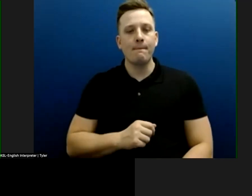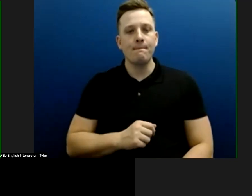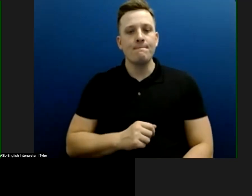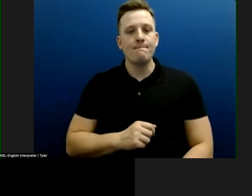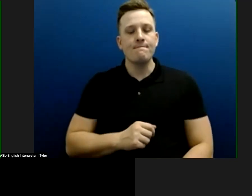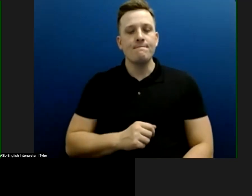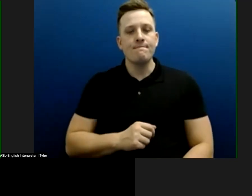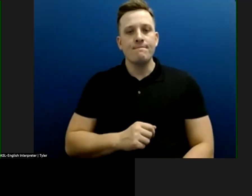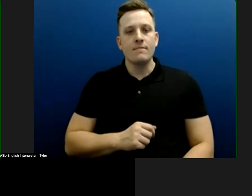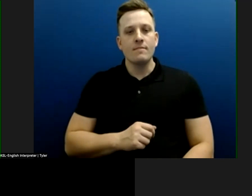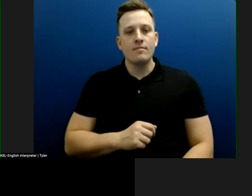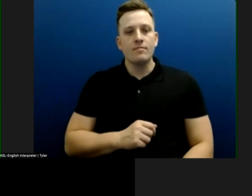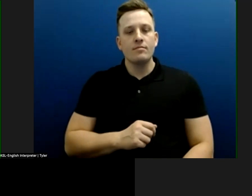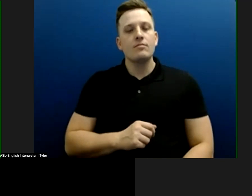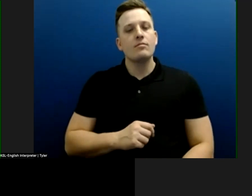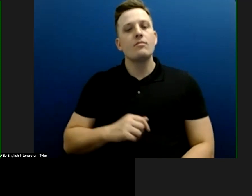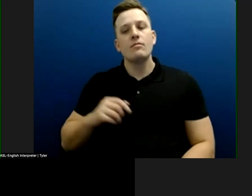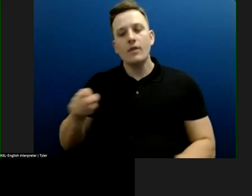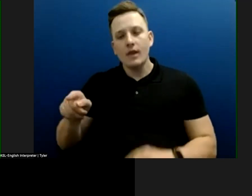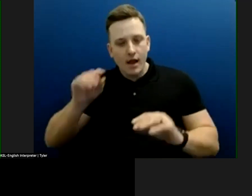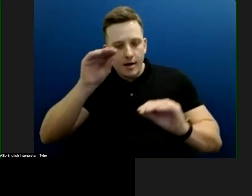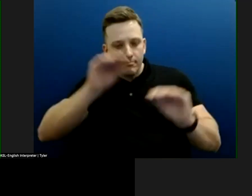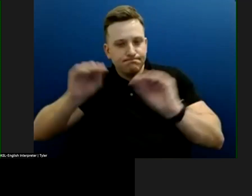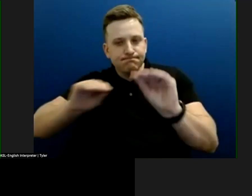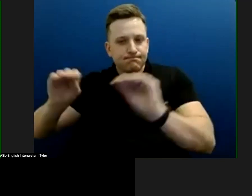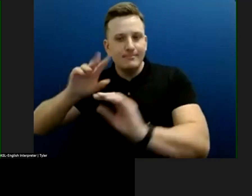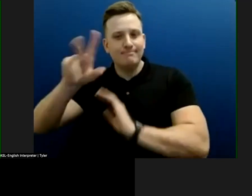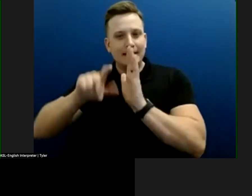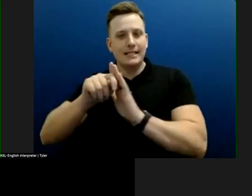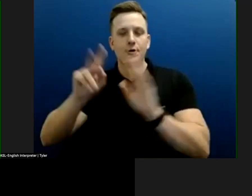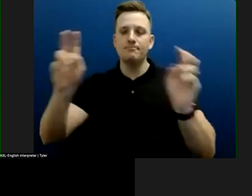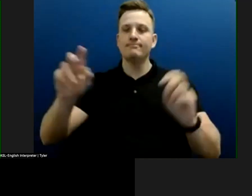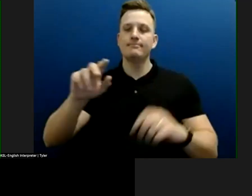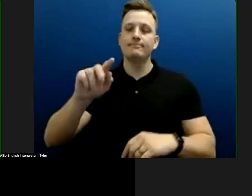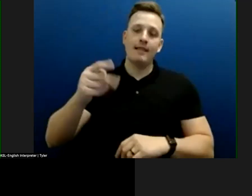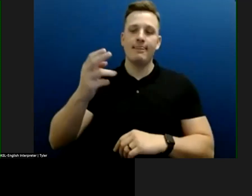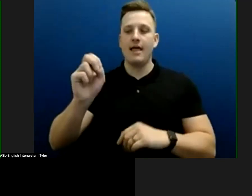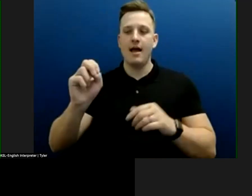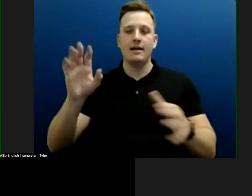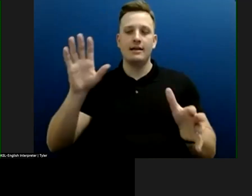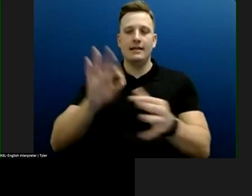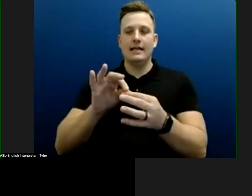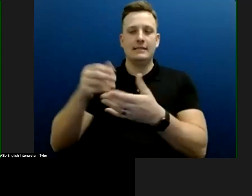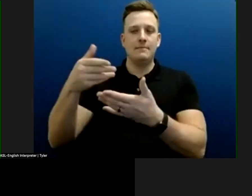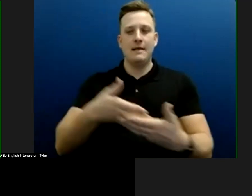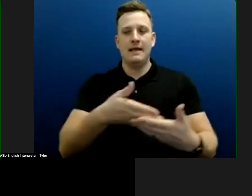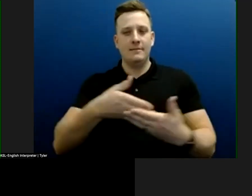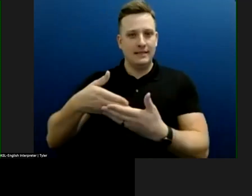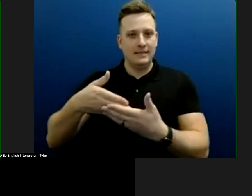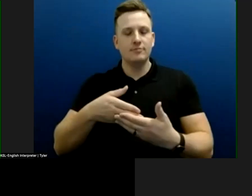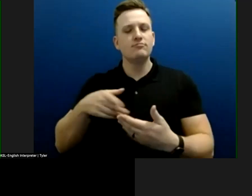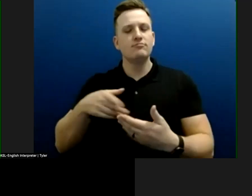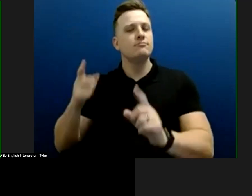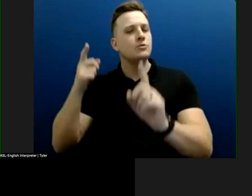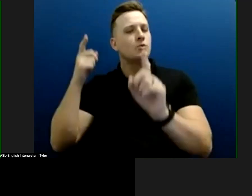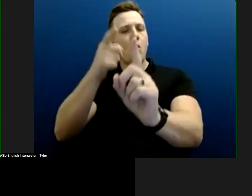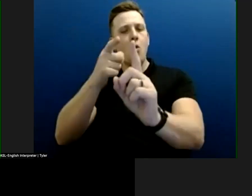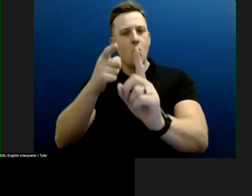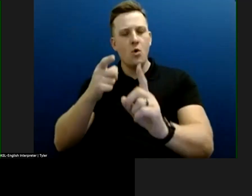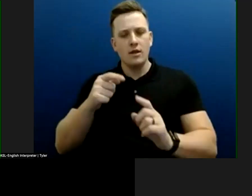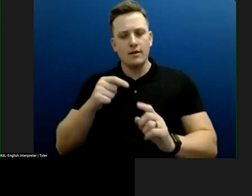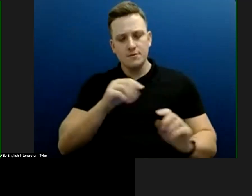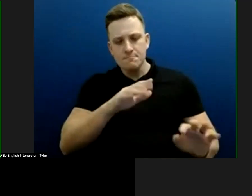she put together this film called The Connected Baby to try to understand what happens in those